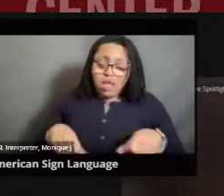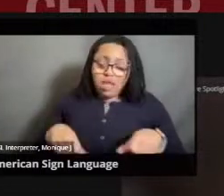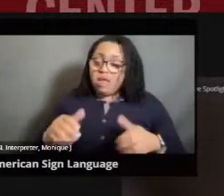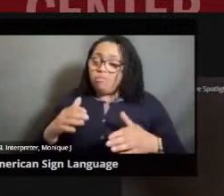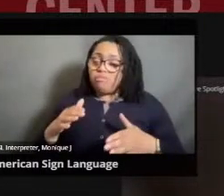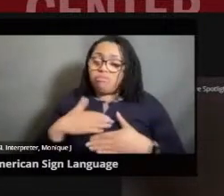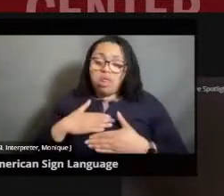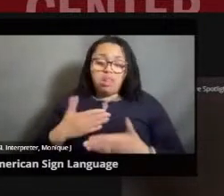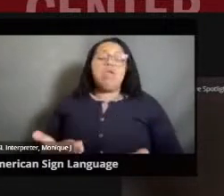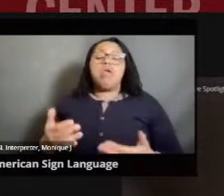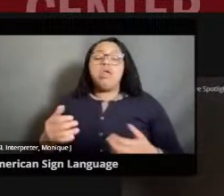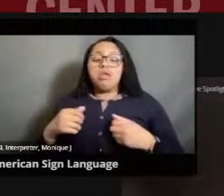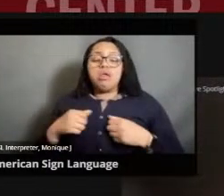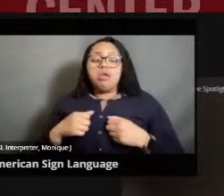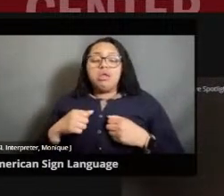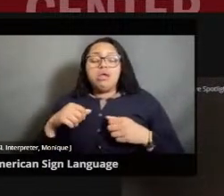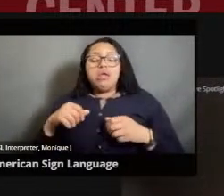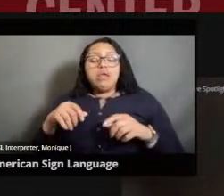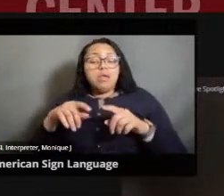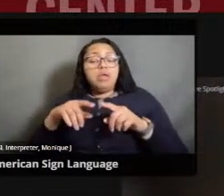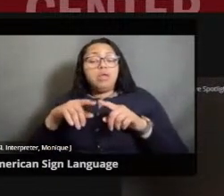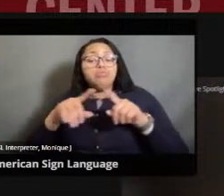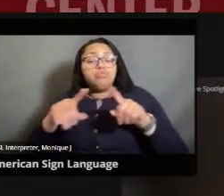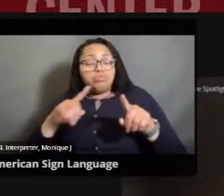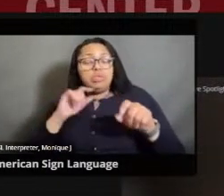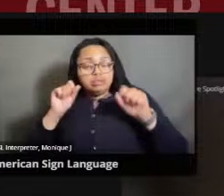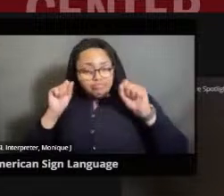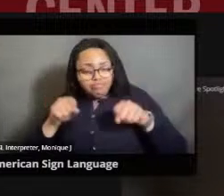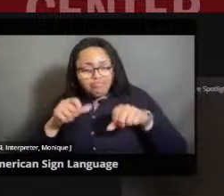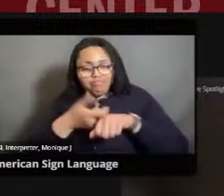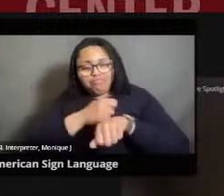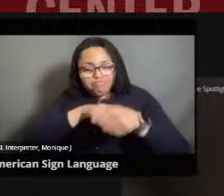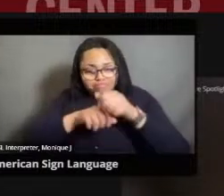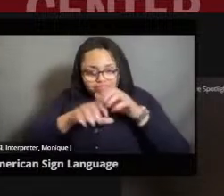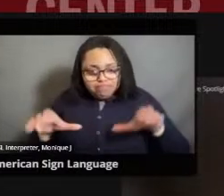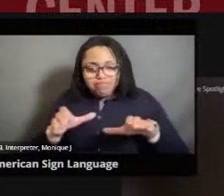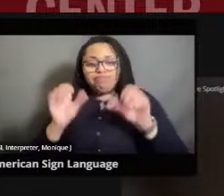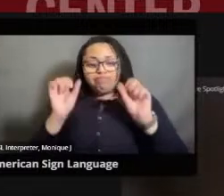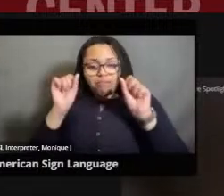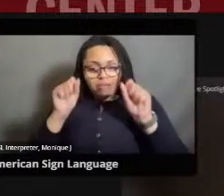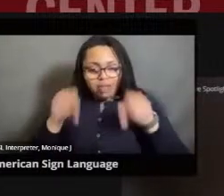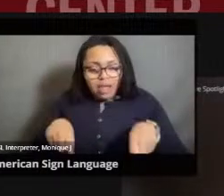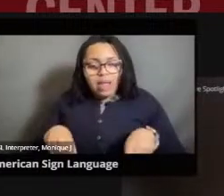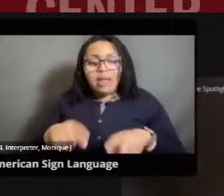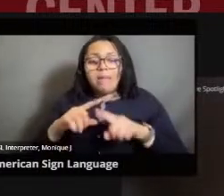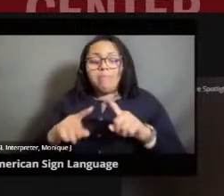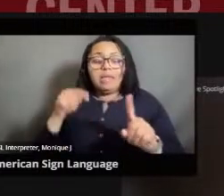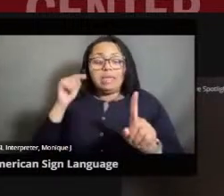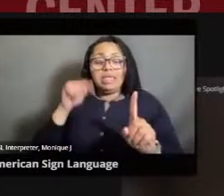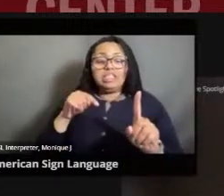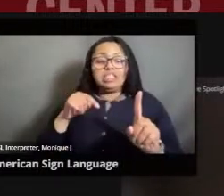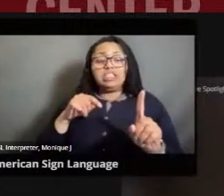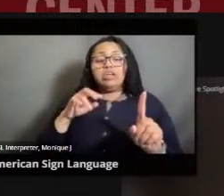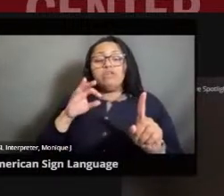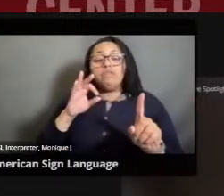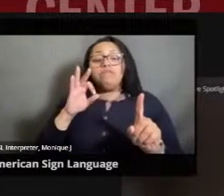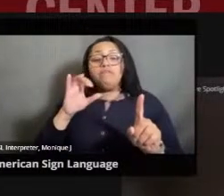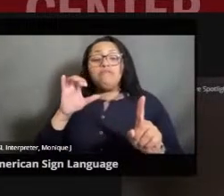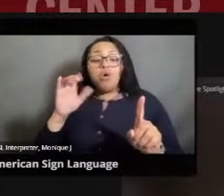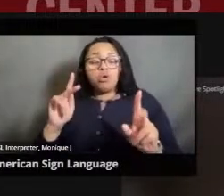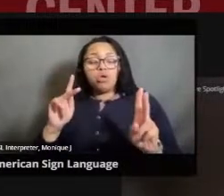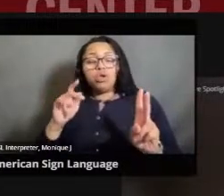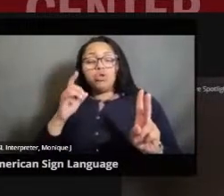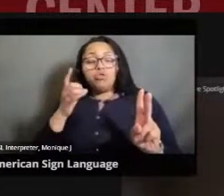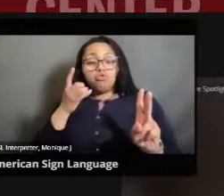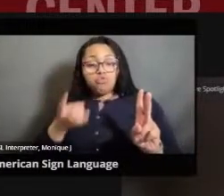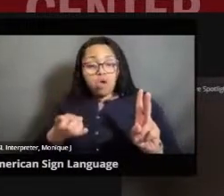healing, self-betterment. Reed blends genres of folk, rock, alternative rock, pop rock, to